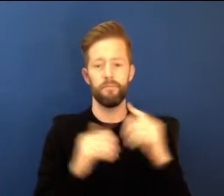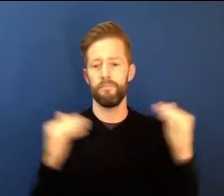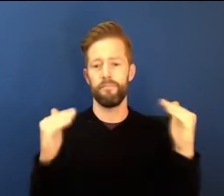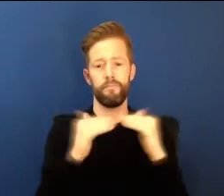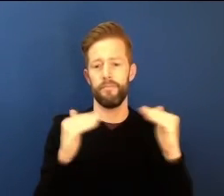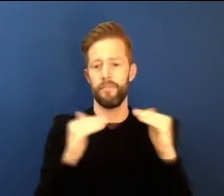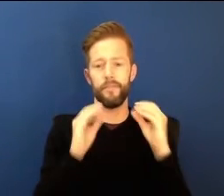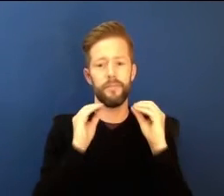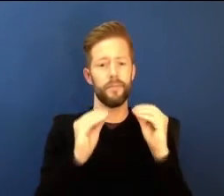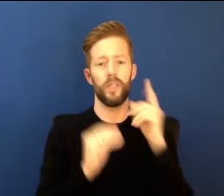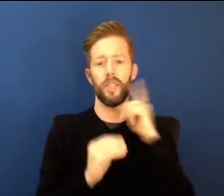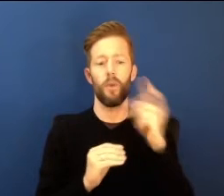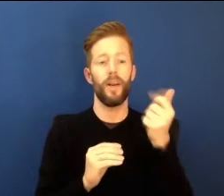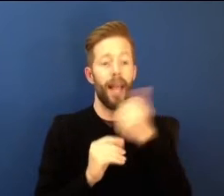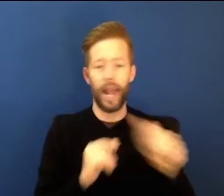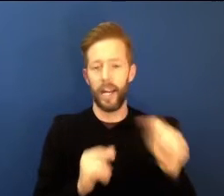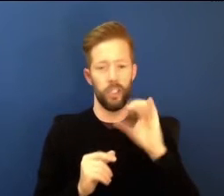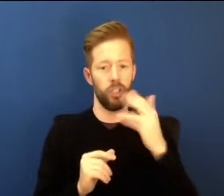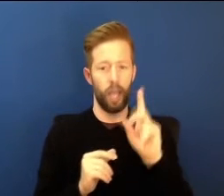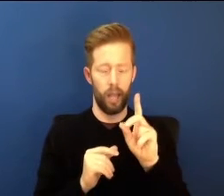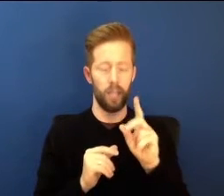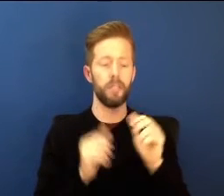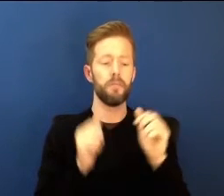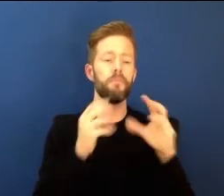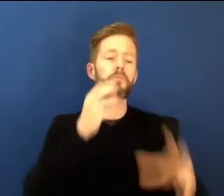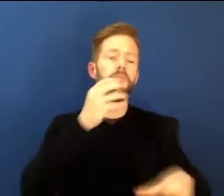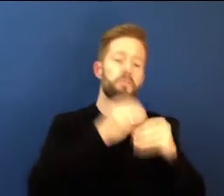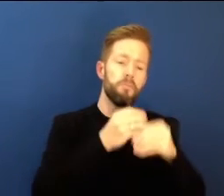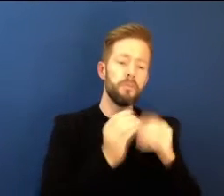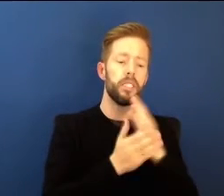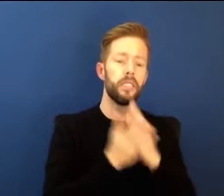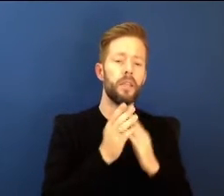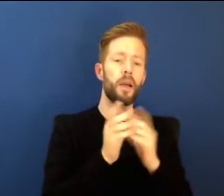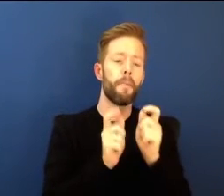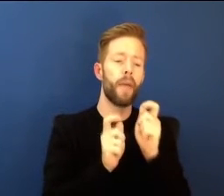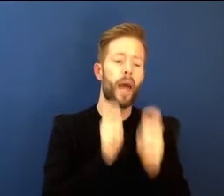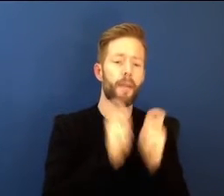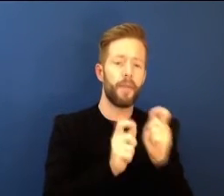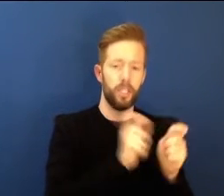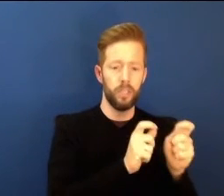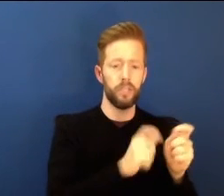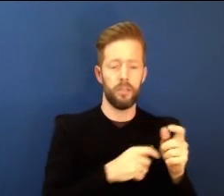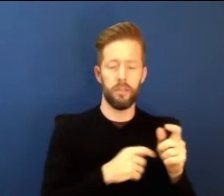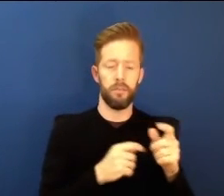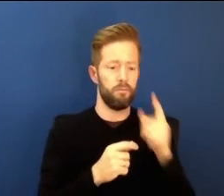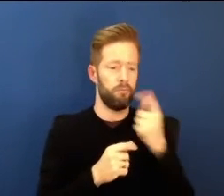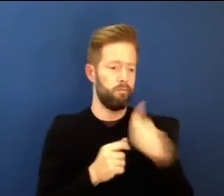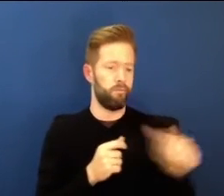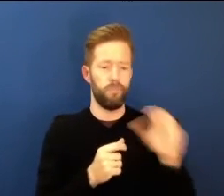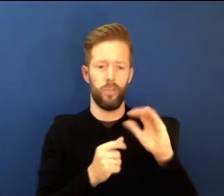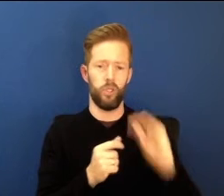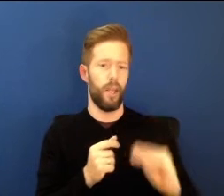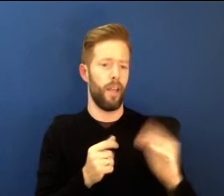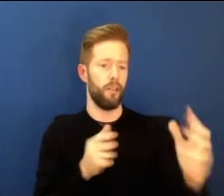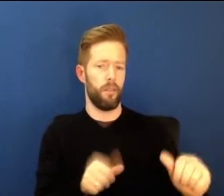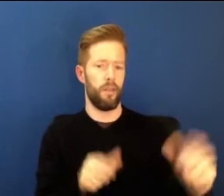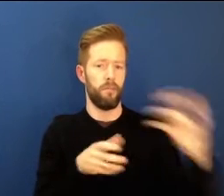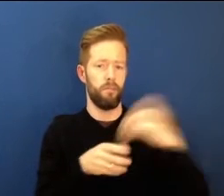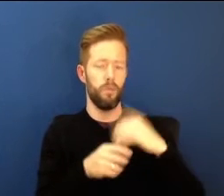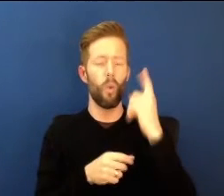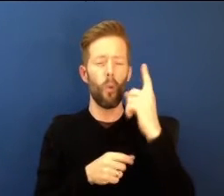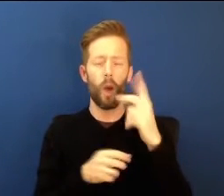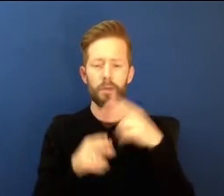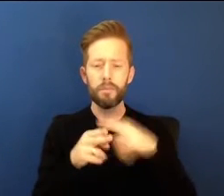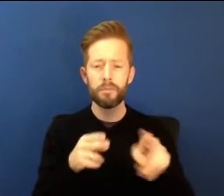the same teaching methods for any child with the necessary adaptations so that all children can engage. And I know there